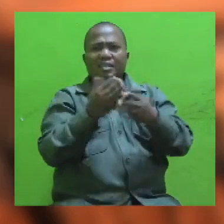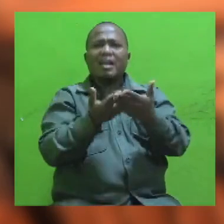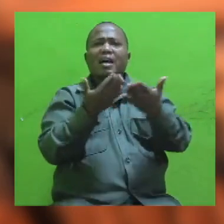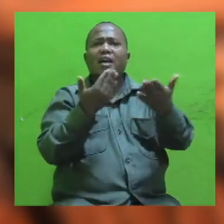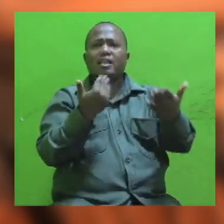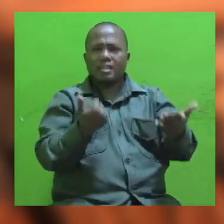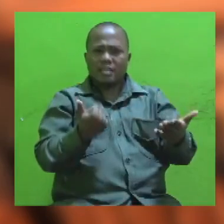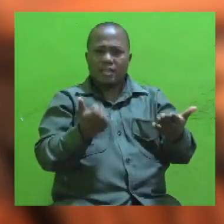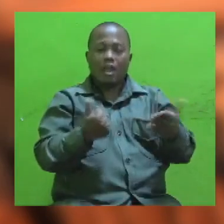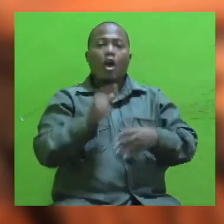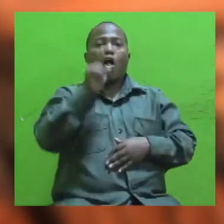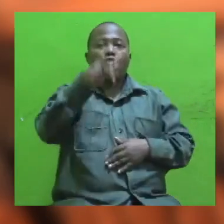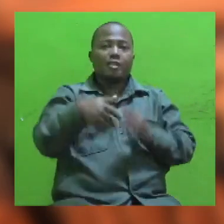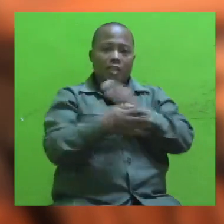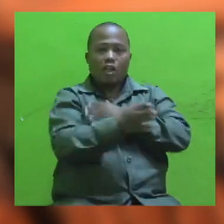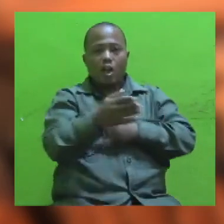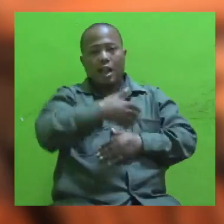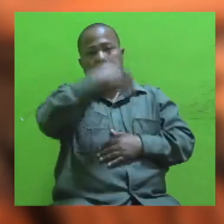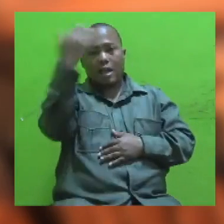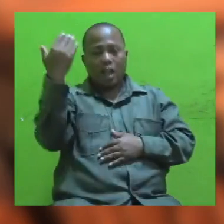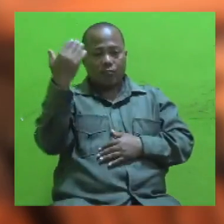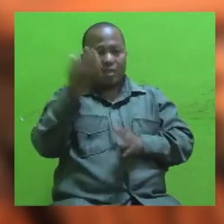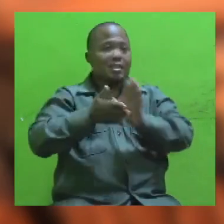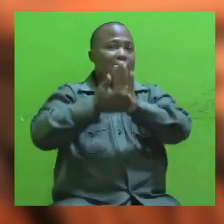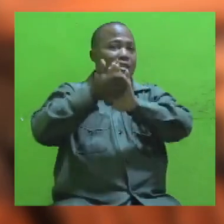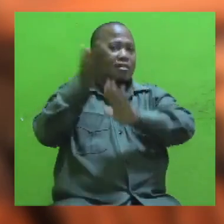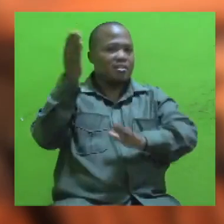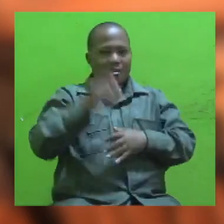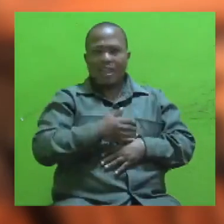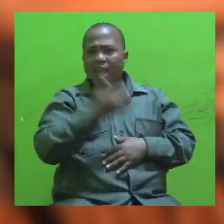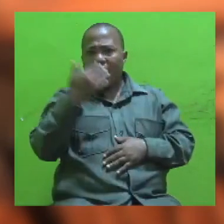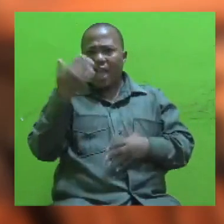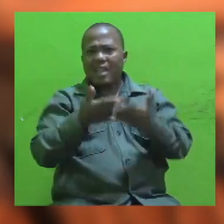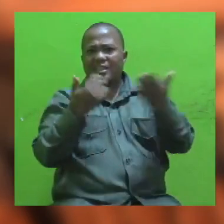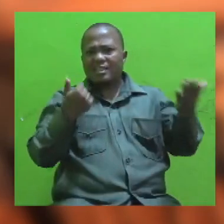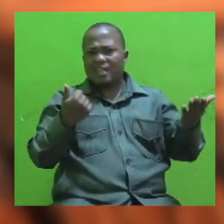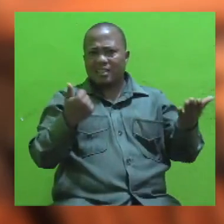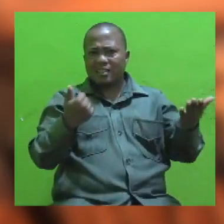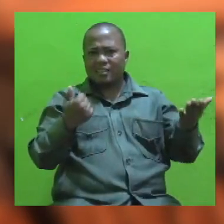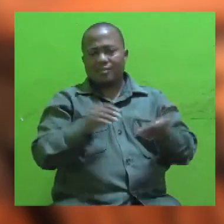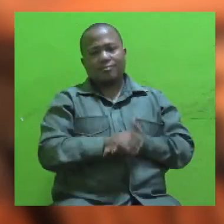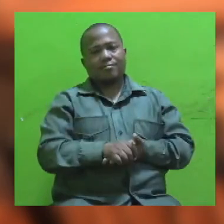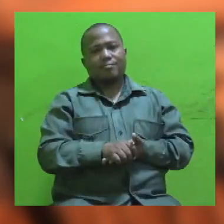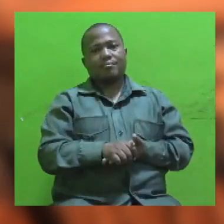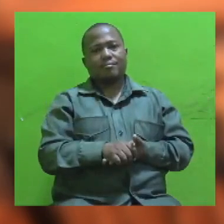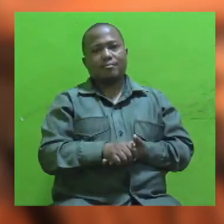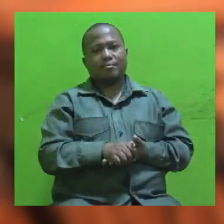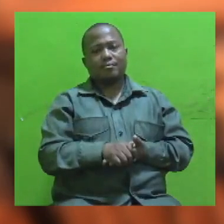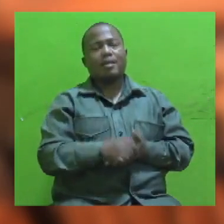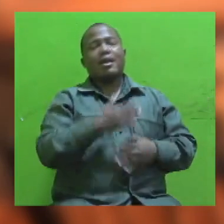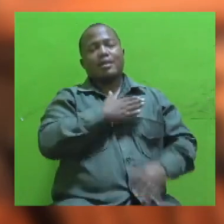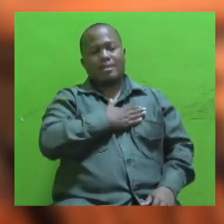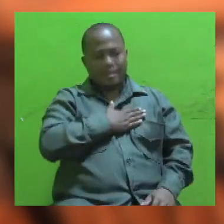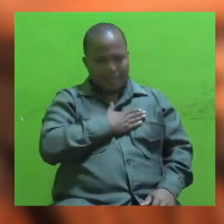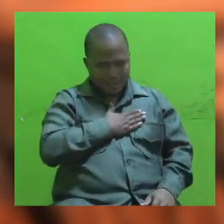government establishment? Can you mention any reason for local government establishment? Thank you very much.